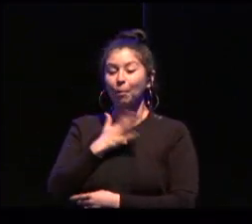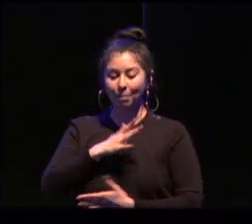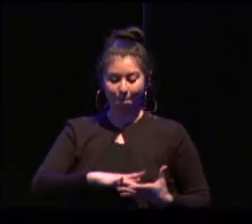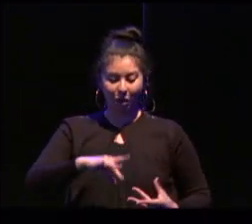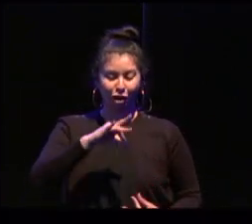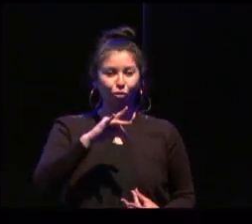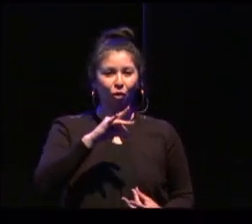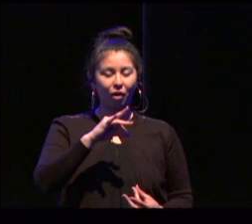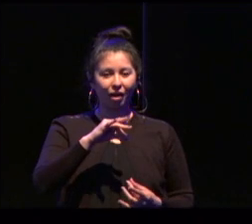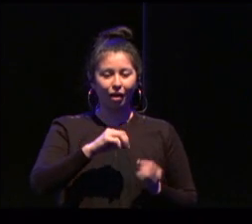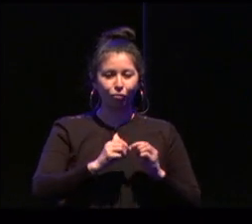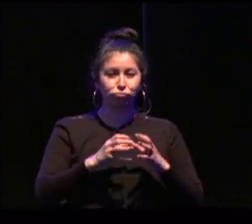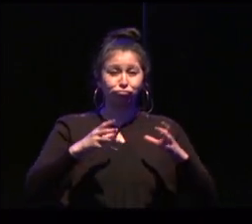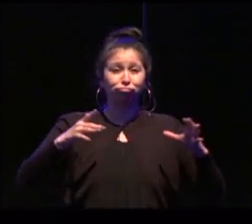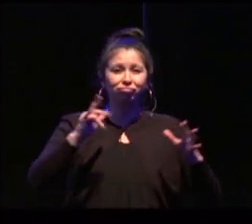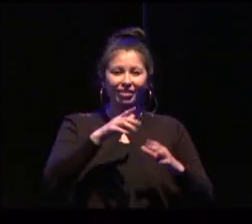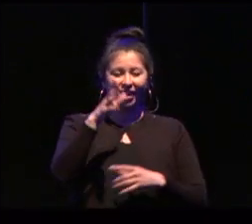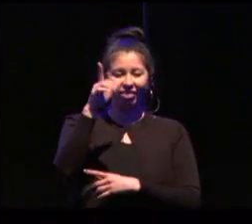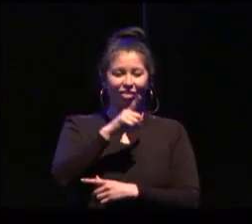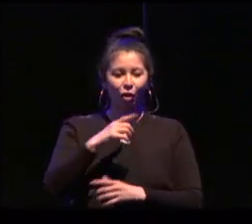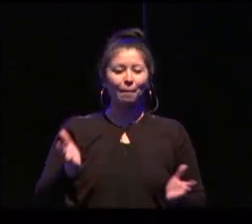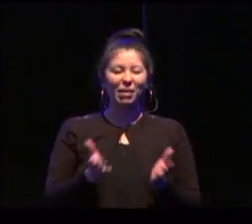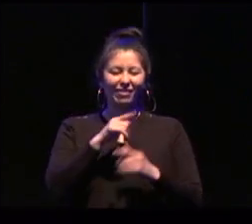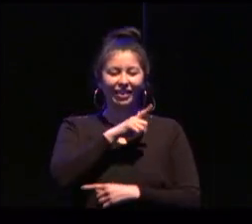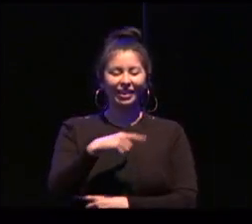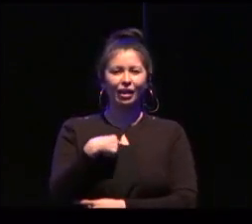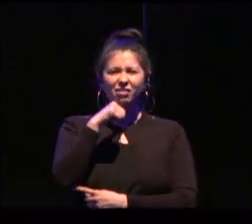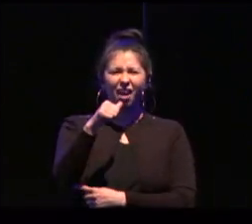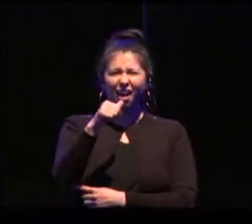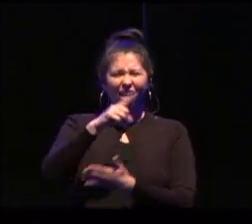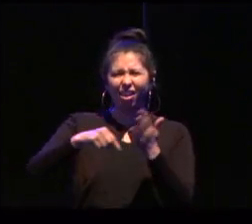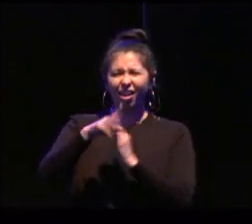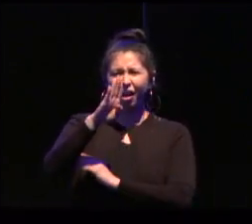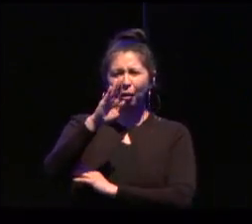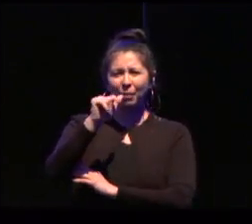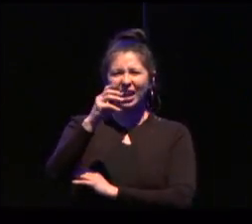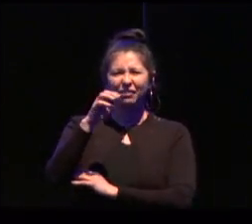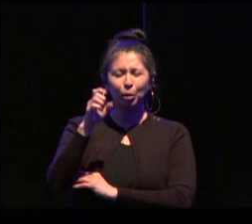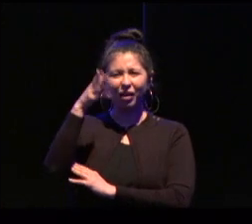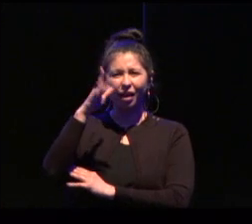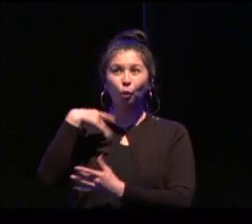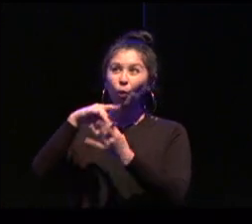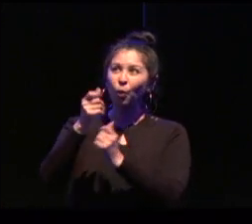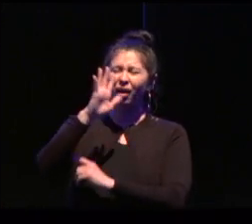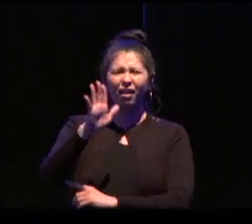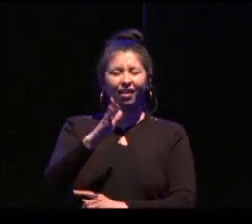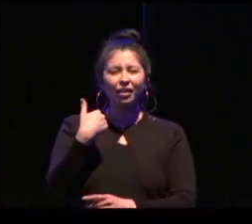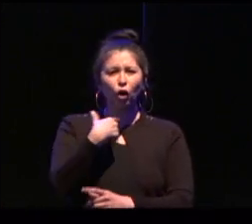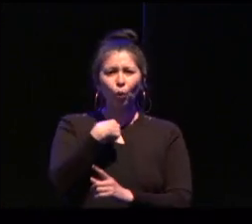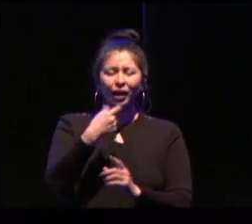soul doth magnify the Lord. We're not blaspheming God by saying we're one with God.